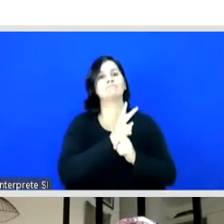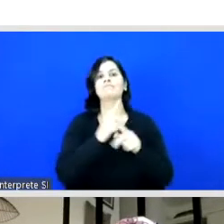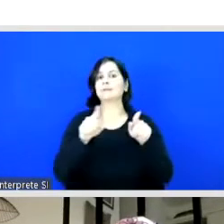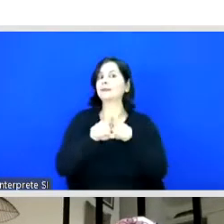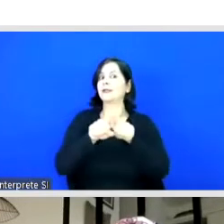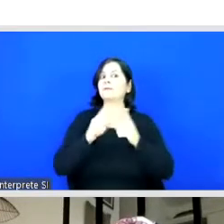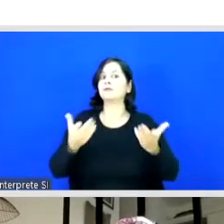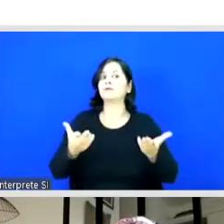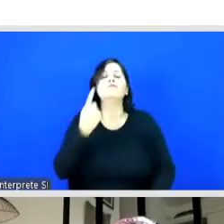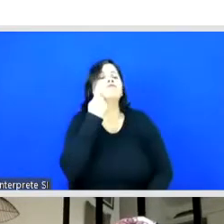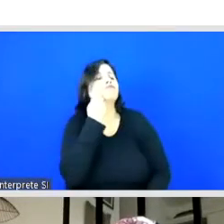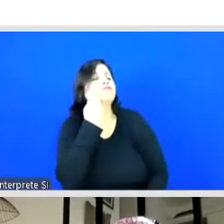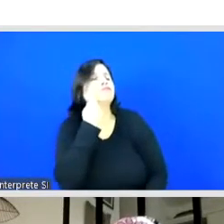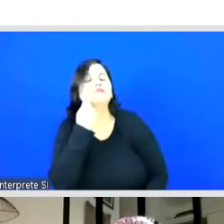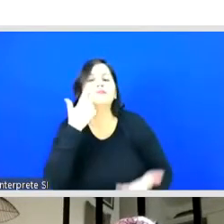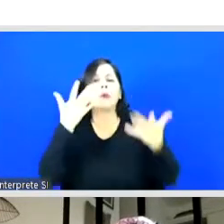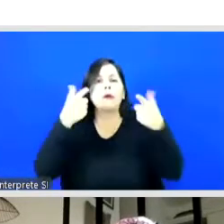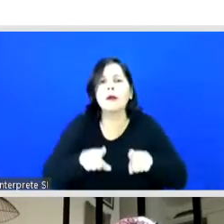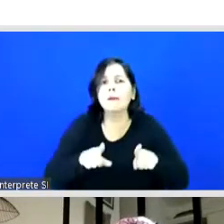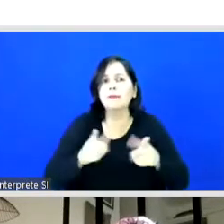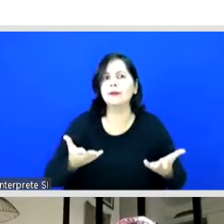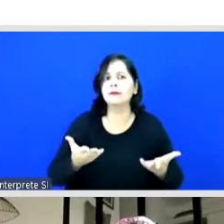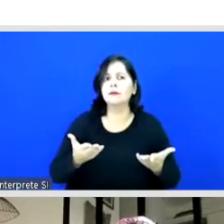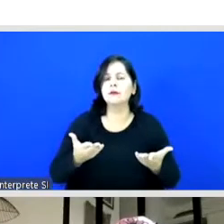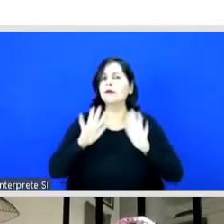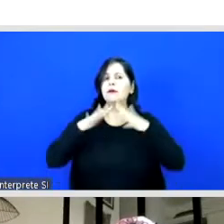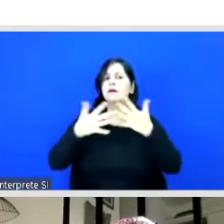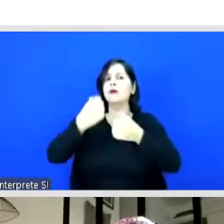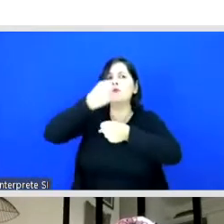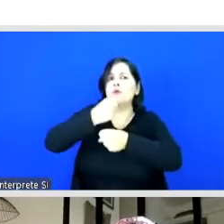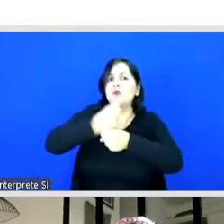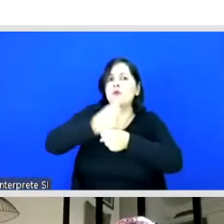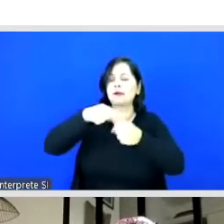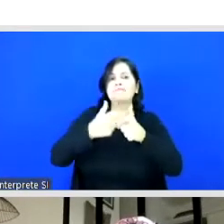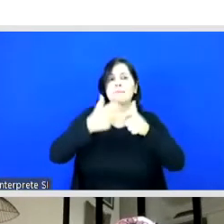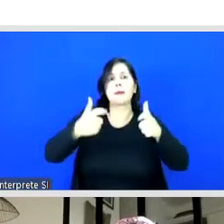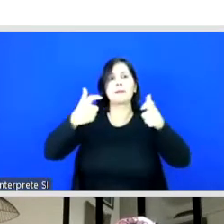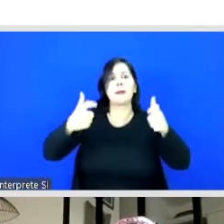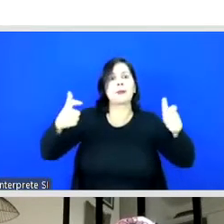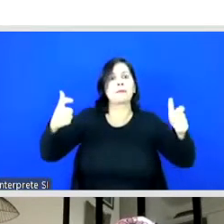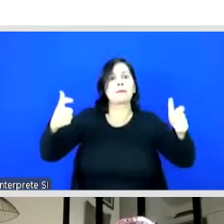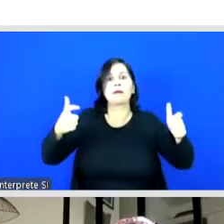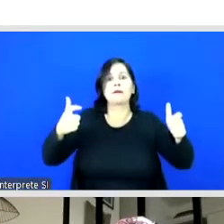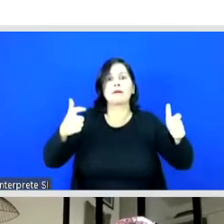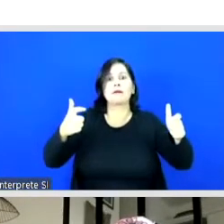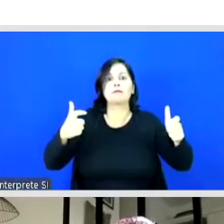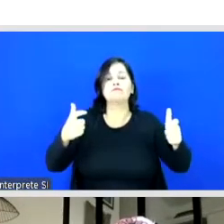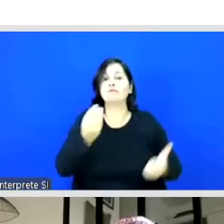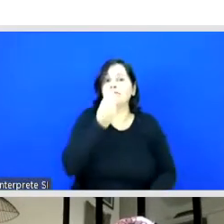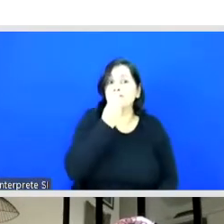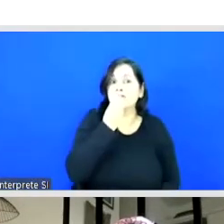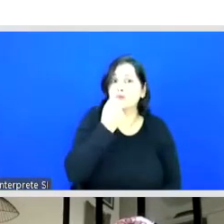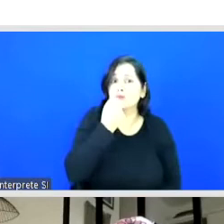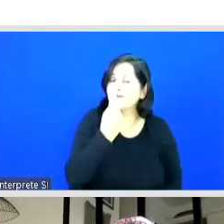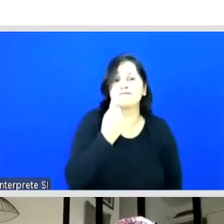impact on their health issues. And that affects all the family in general. So it's very, very important to know that this climate change